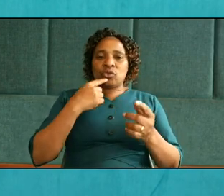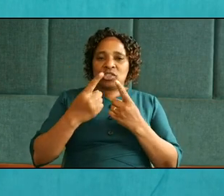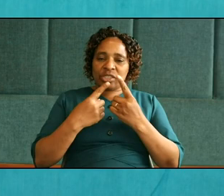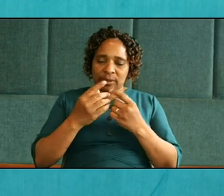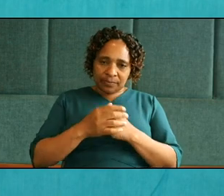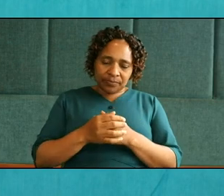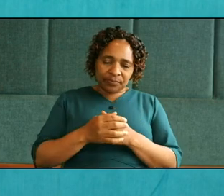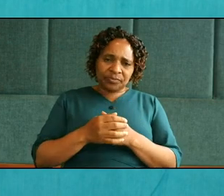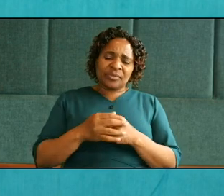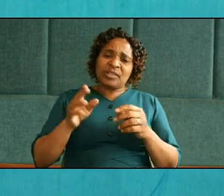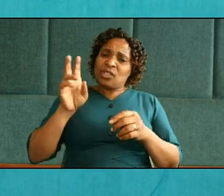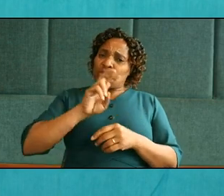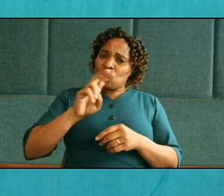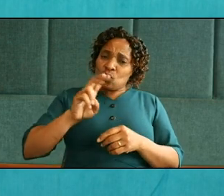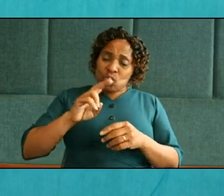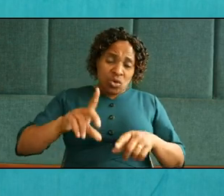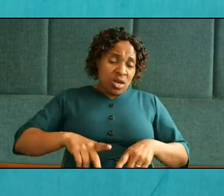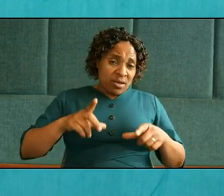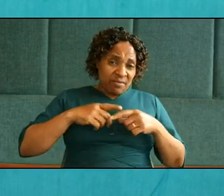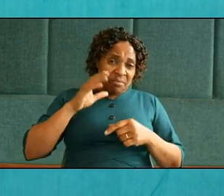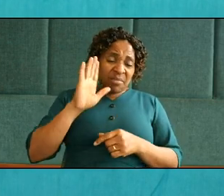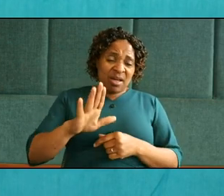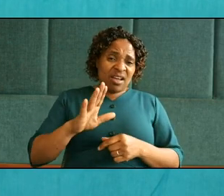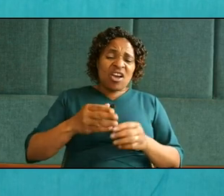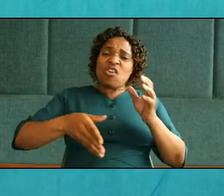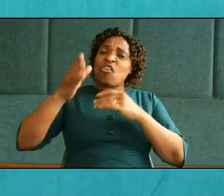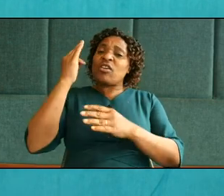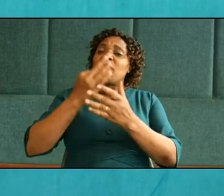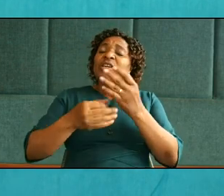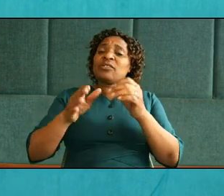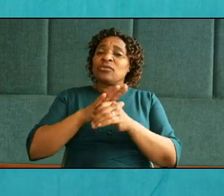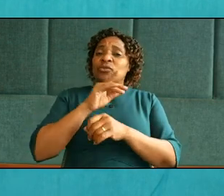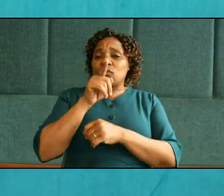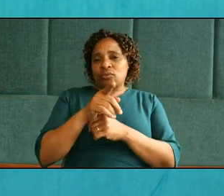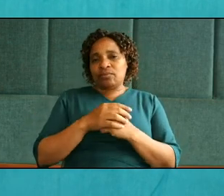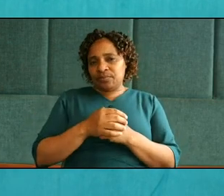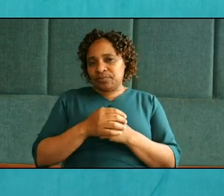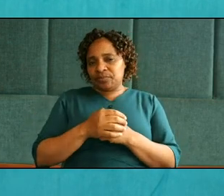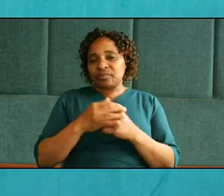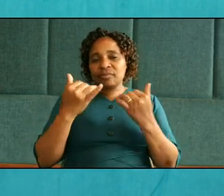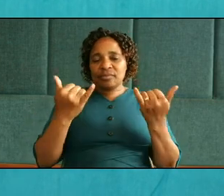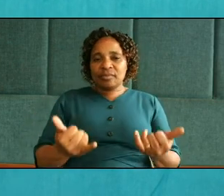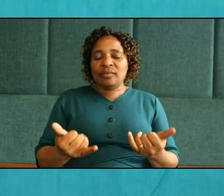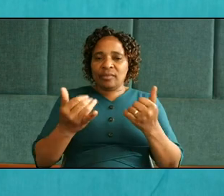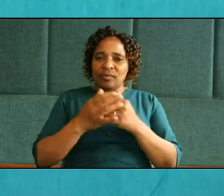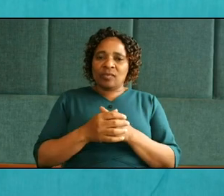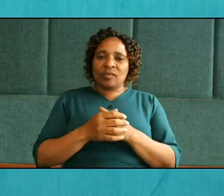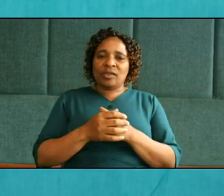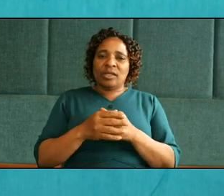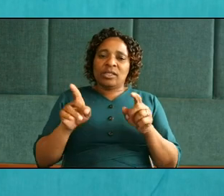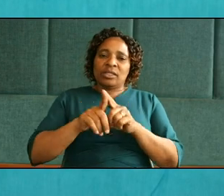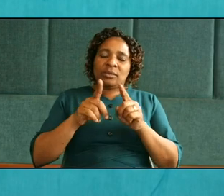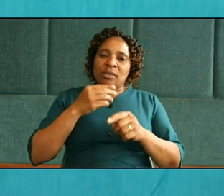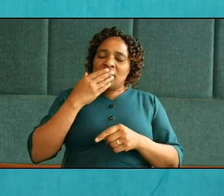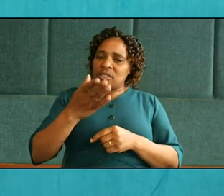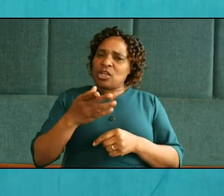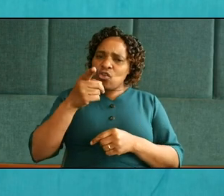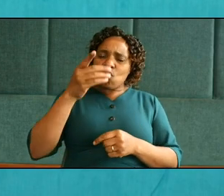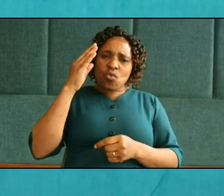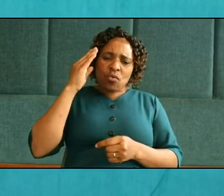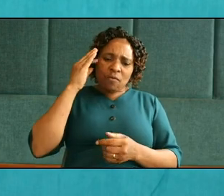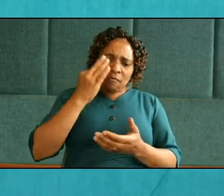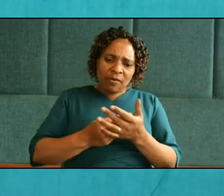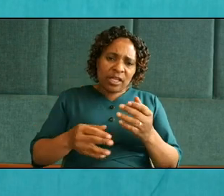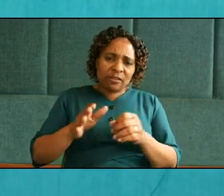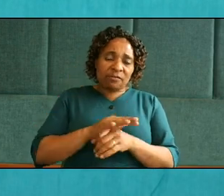that as you look over your life, has God been faithful to you? And now the part that I want us to even answer, have you been faithful to